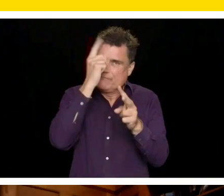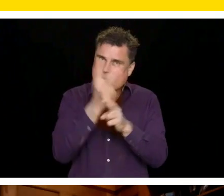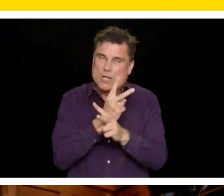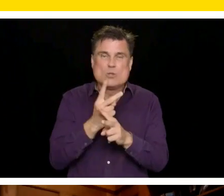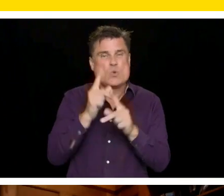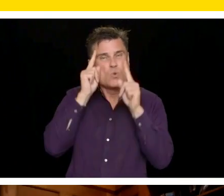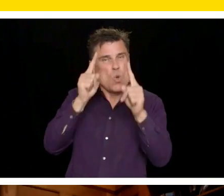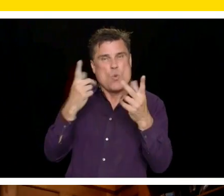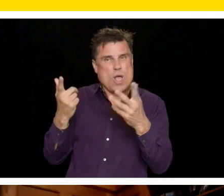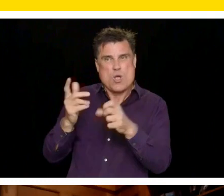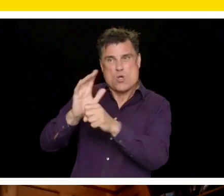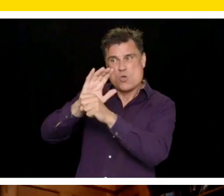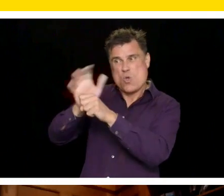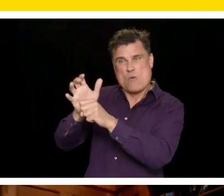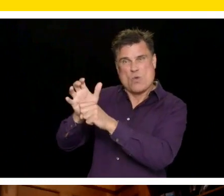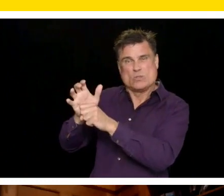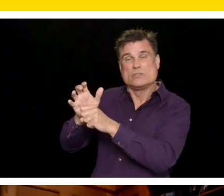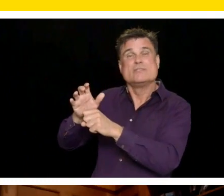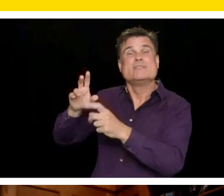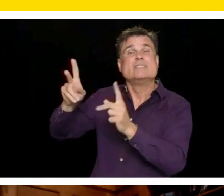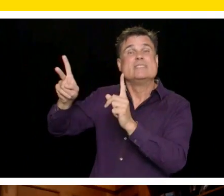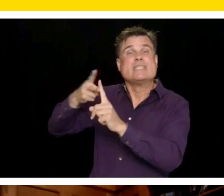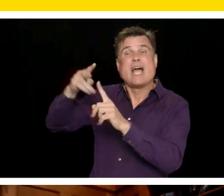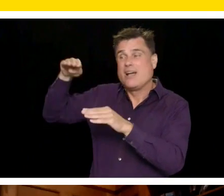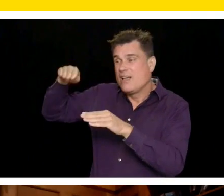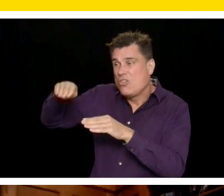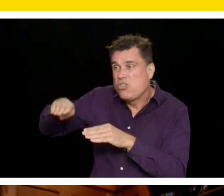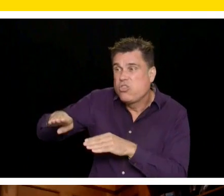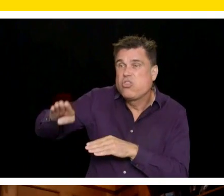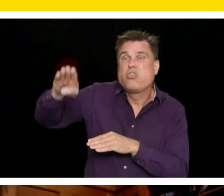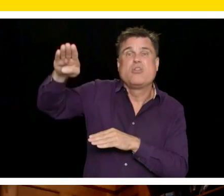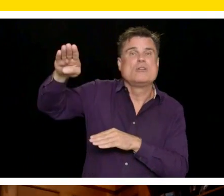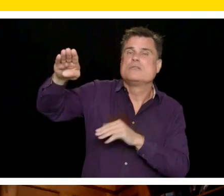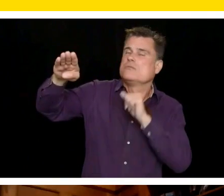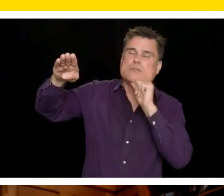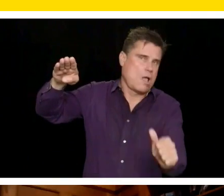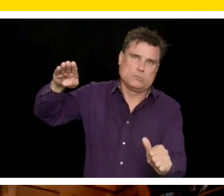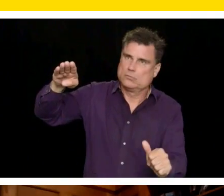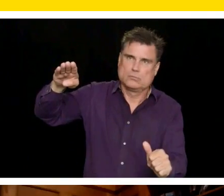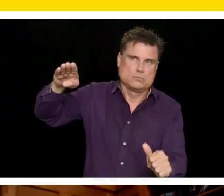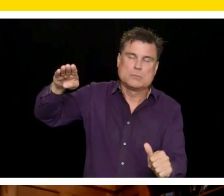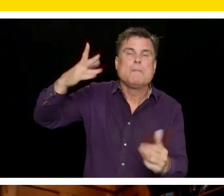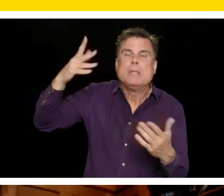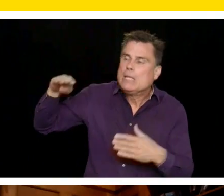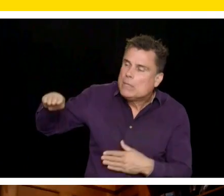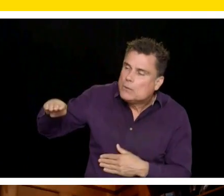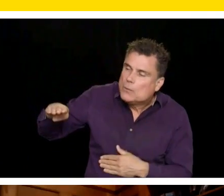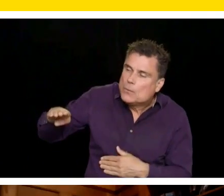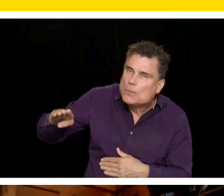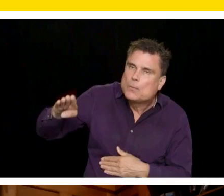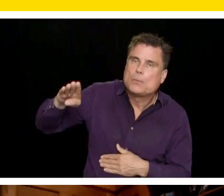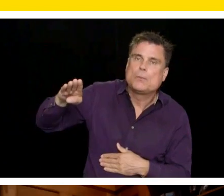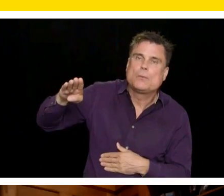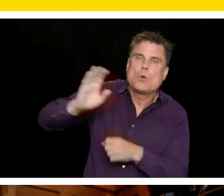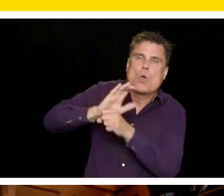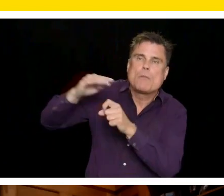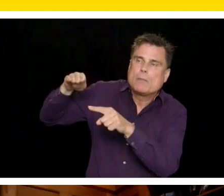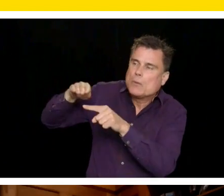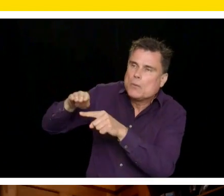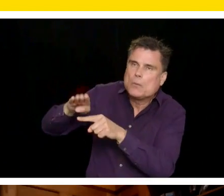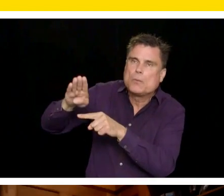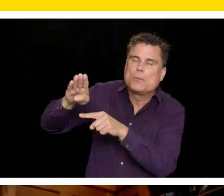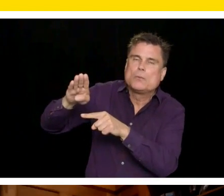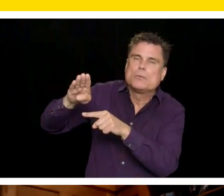now. We see low numbers in British Columbia. That does not mean to be complacent. COVID-19 would love